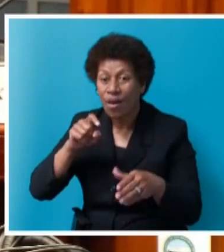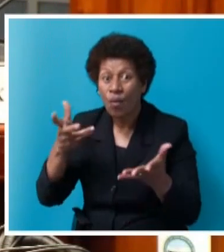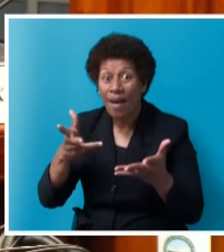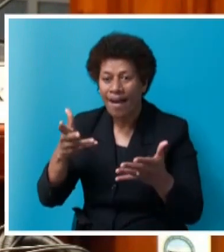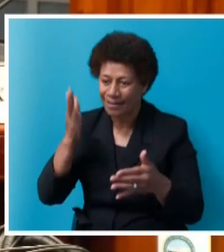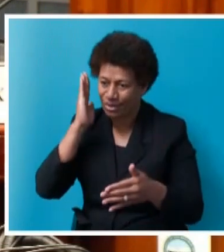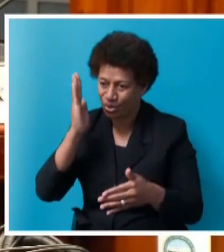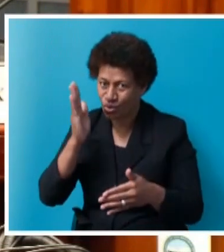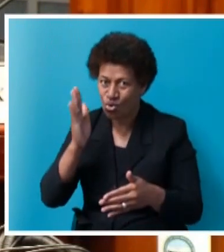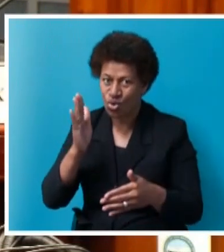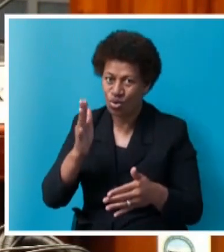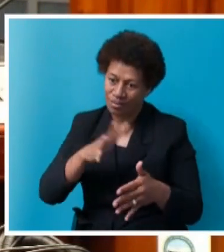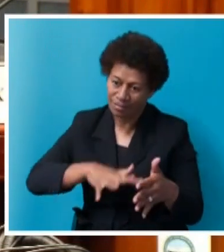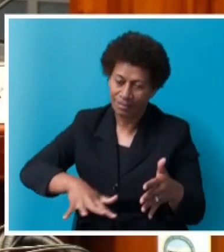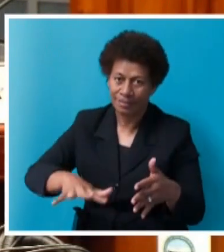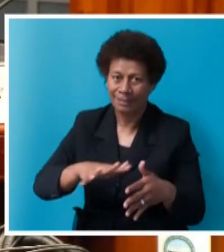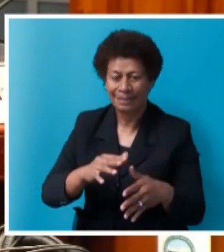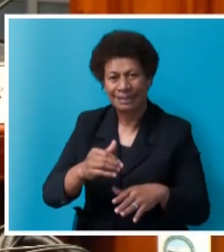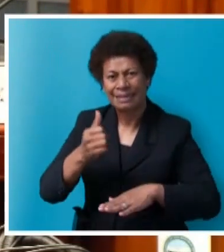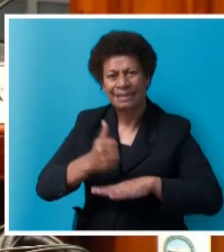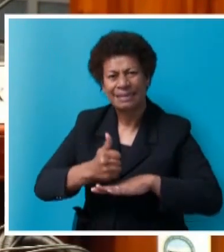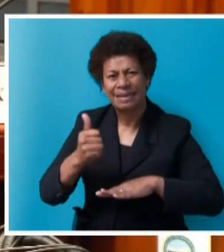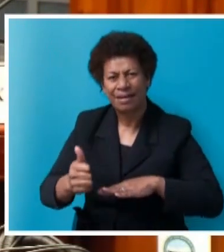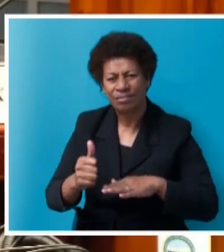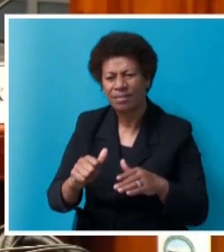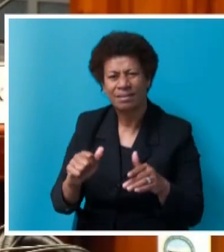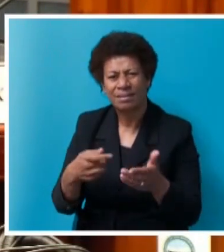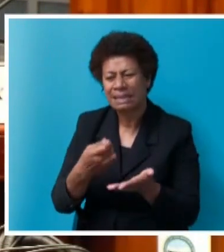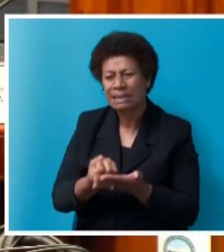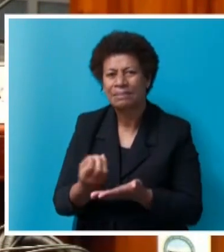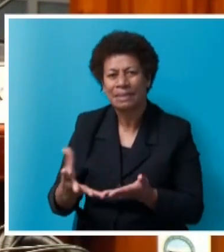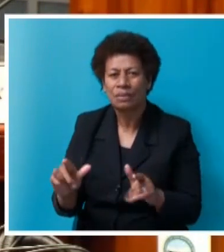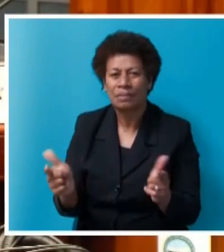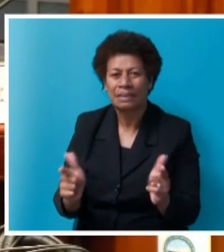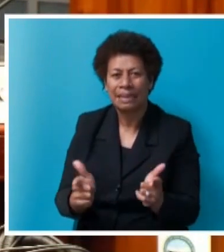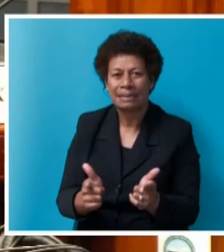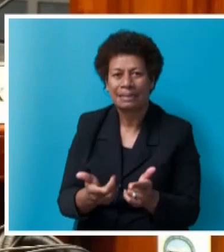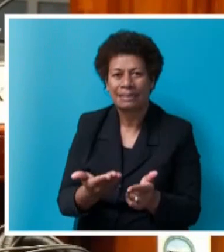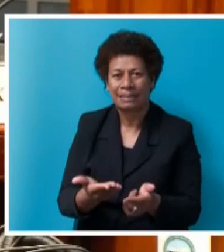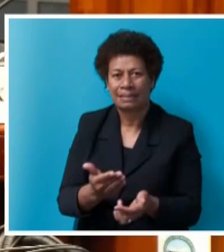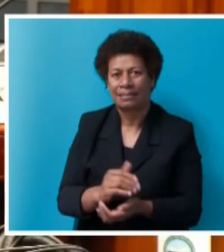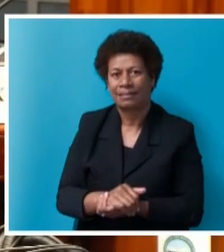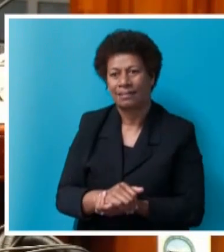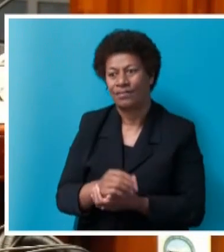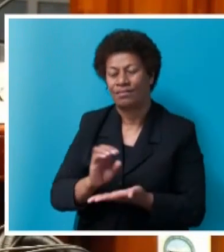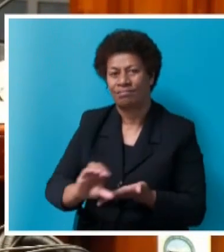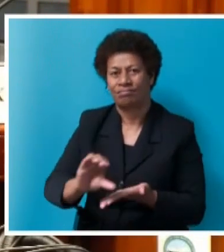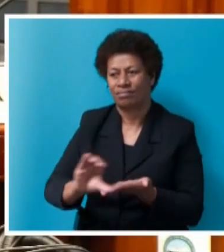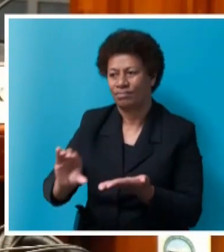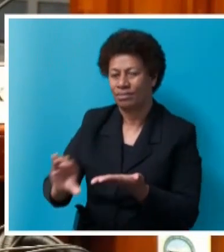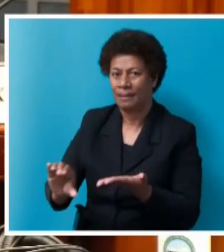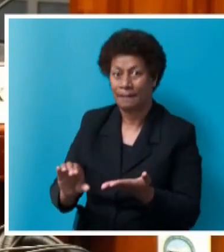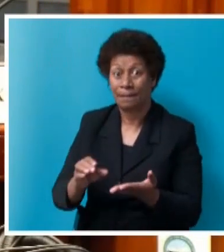and reduced government spending on water kaki. Madam Speaker, with these advancements, we are confident